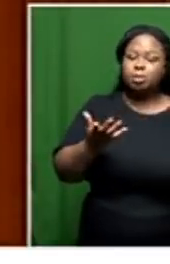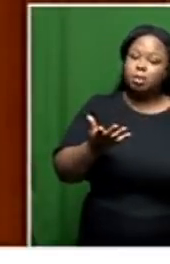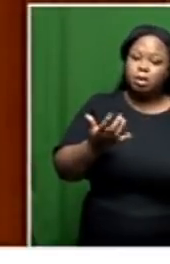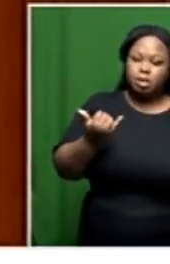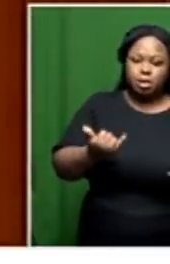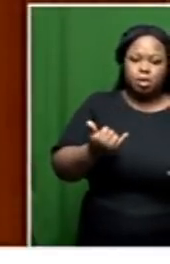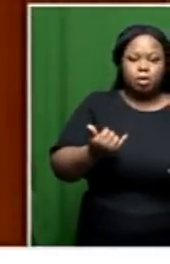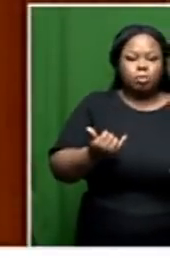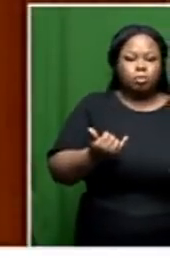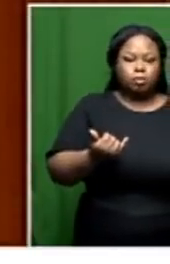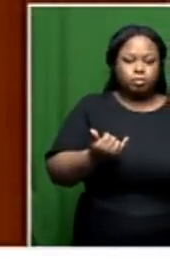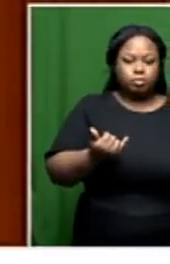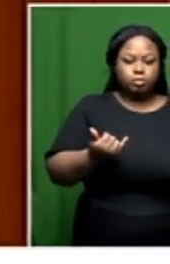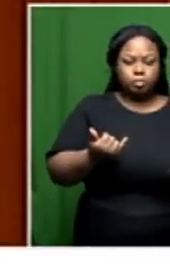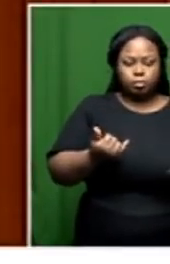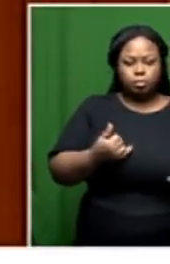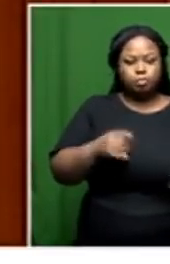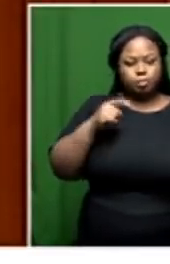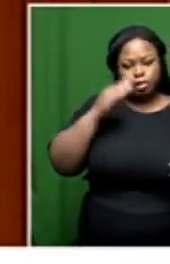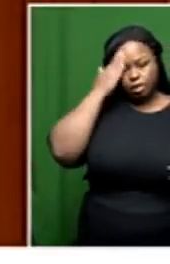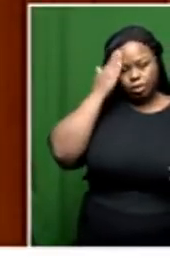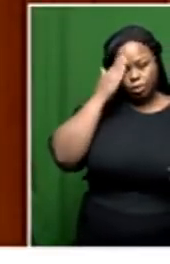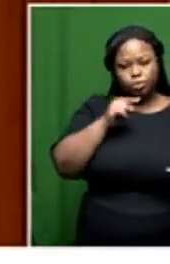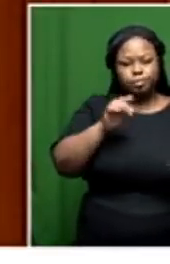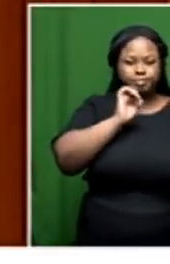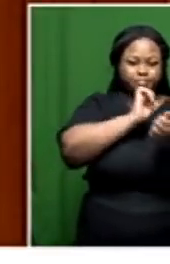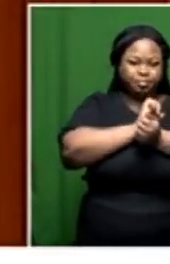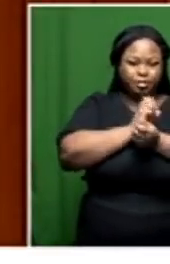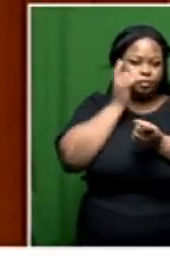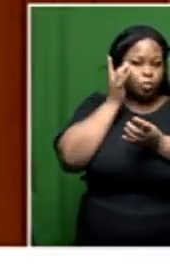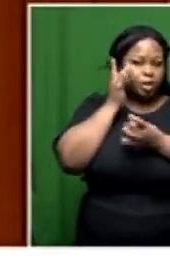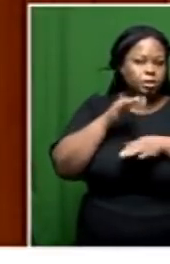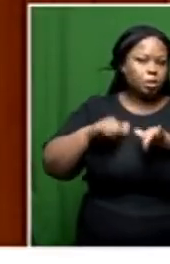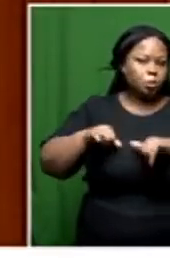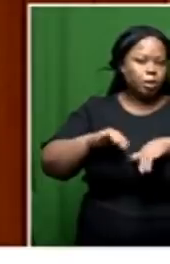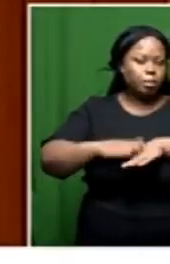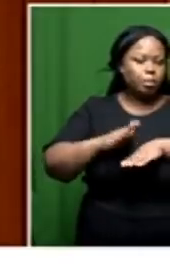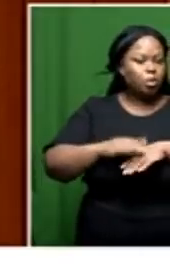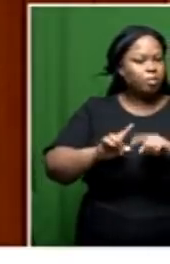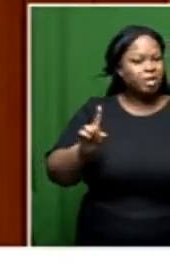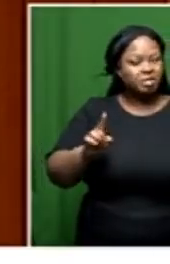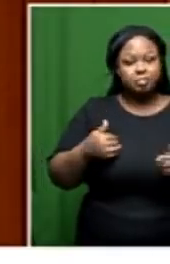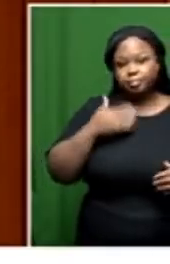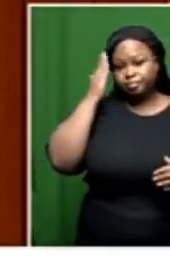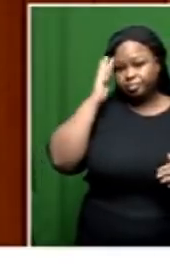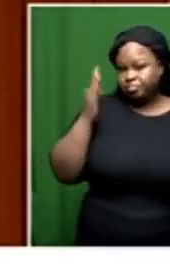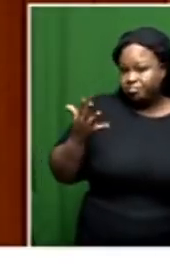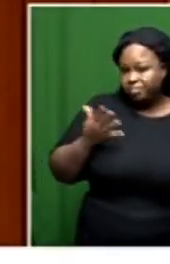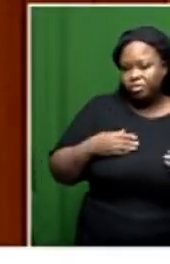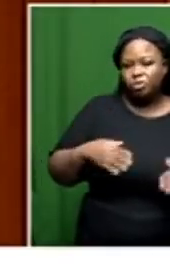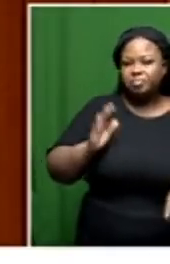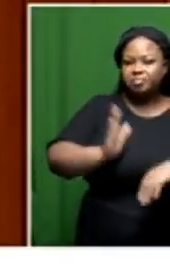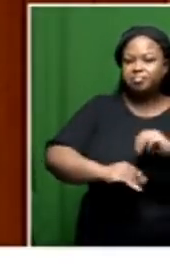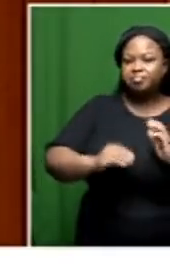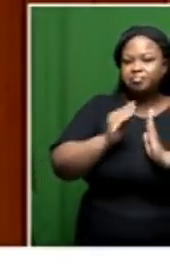they have noted the arrest and they were waiting for information. There's no indication whether or not what these charges are that